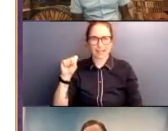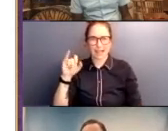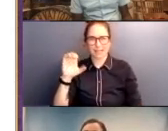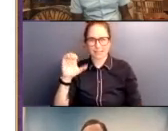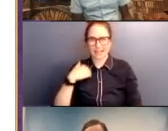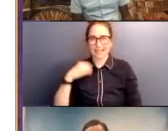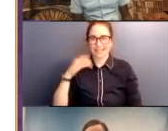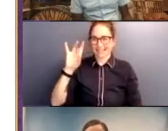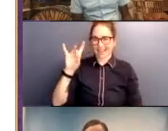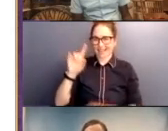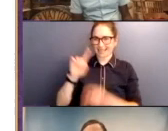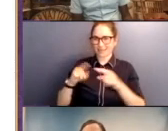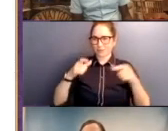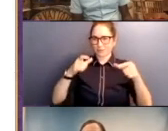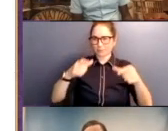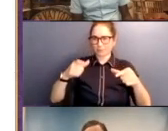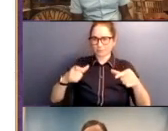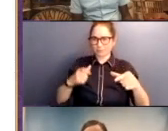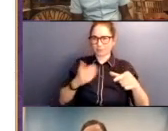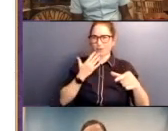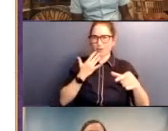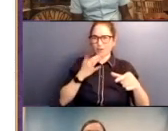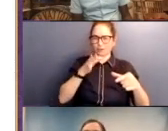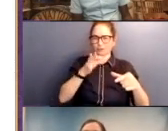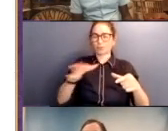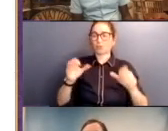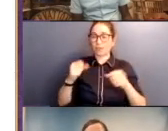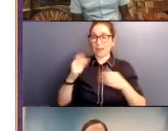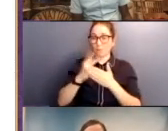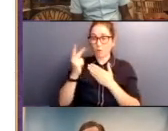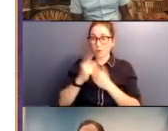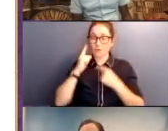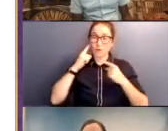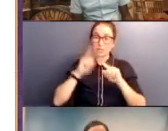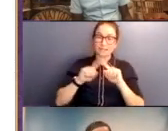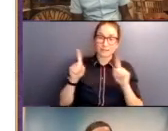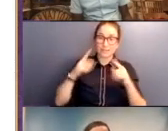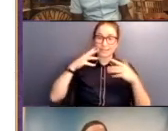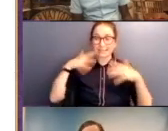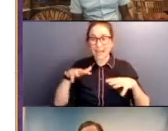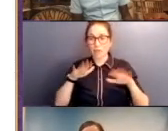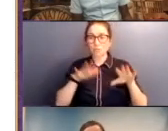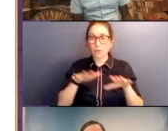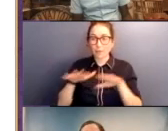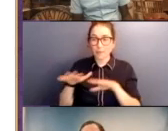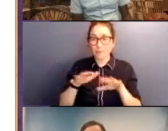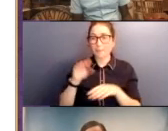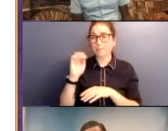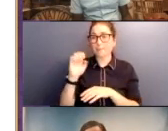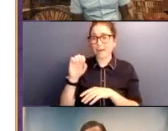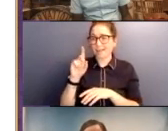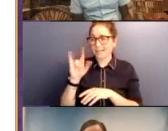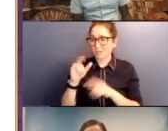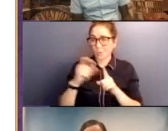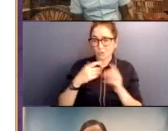of different colors, which you can program to play different sounds, rhythms, melodies, words, or anything that you